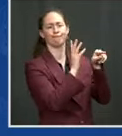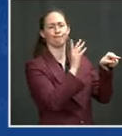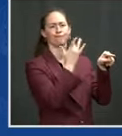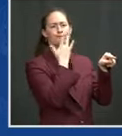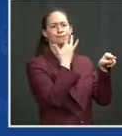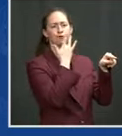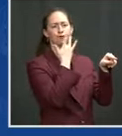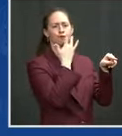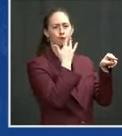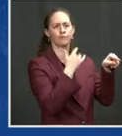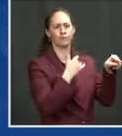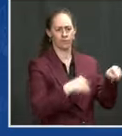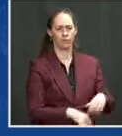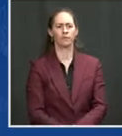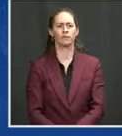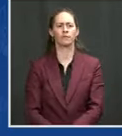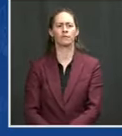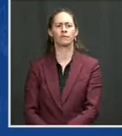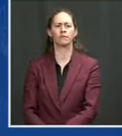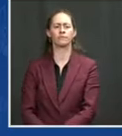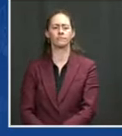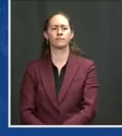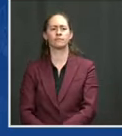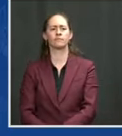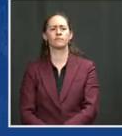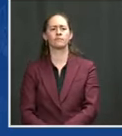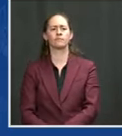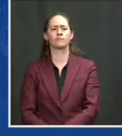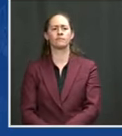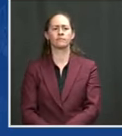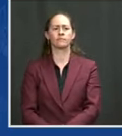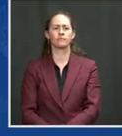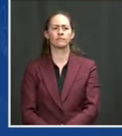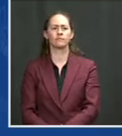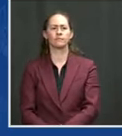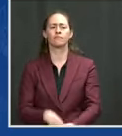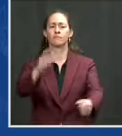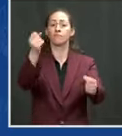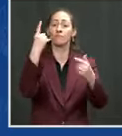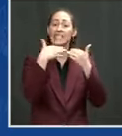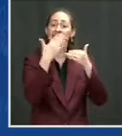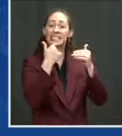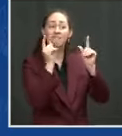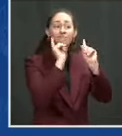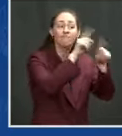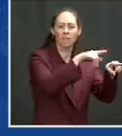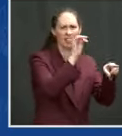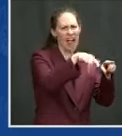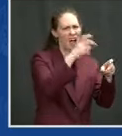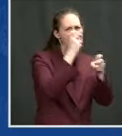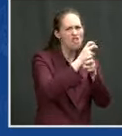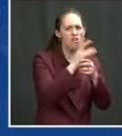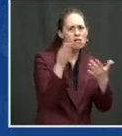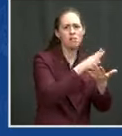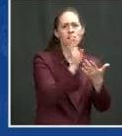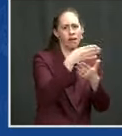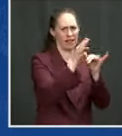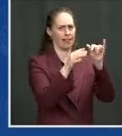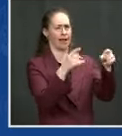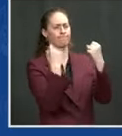located in hard-hit communities. And over 40% of the pharmacies in the federal retail pharmacy program are located in high-risk